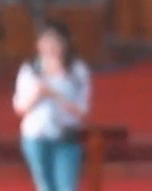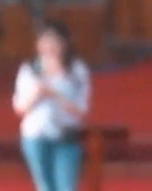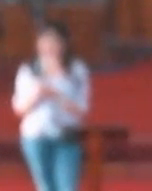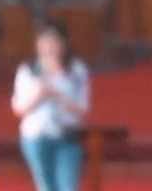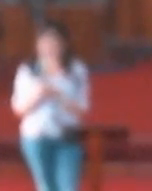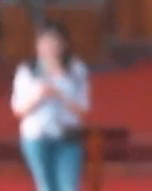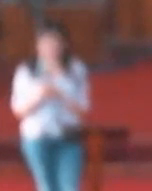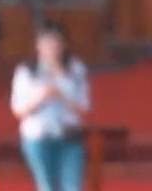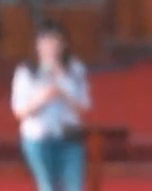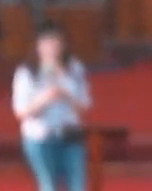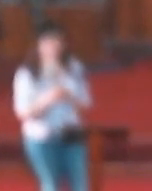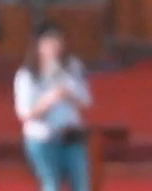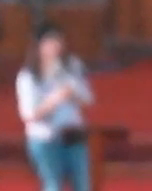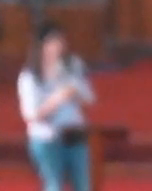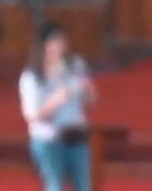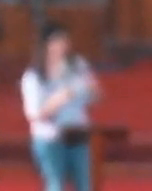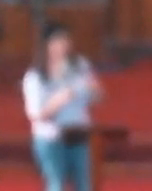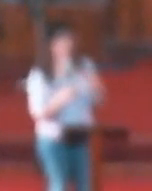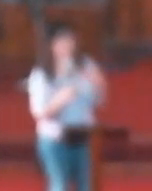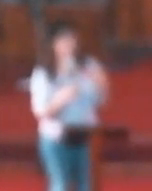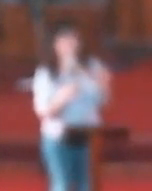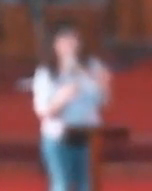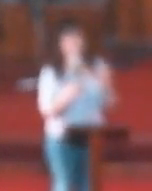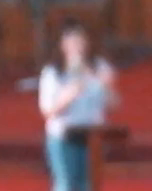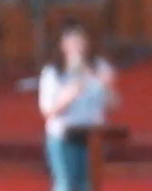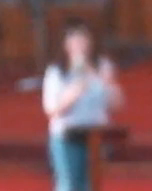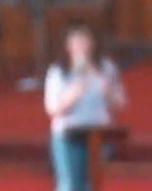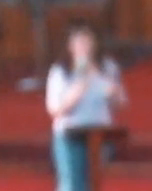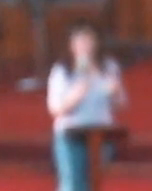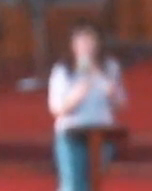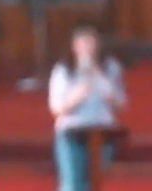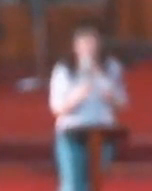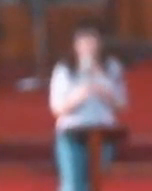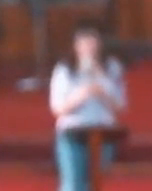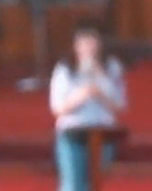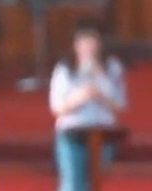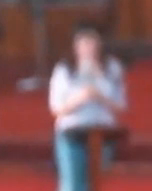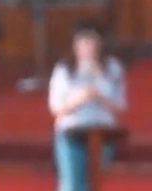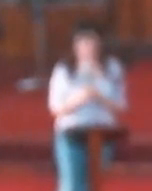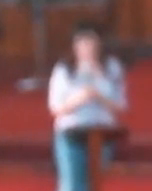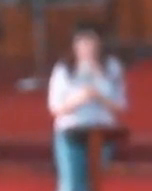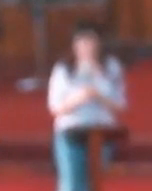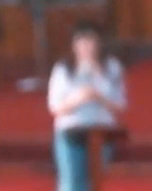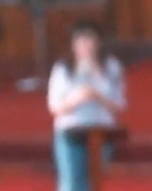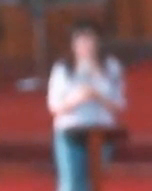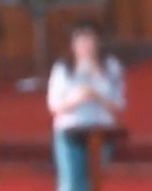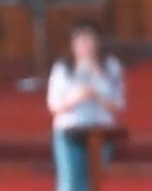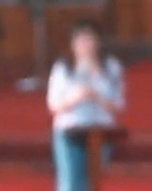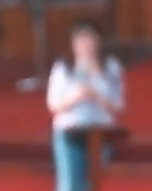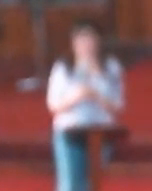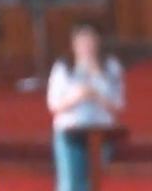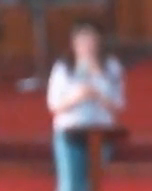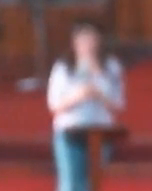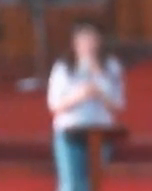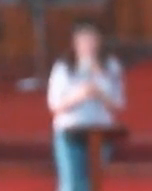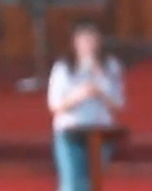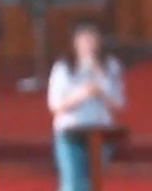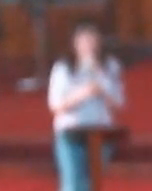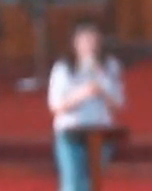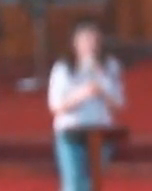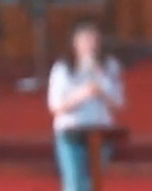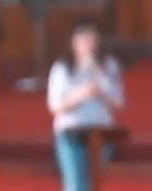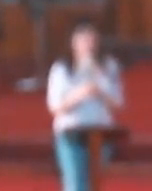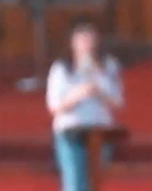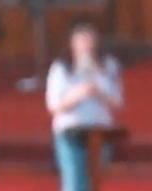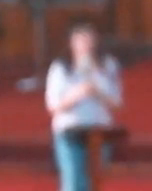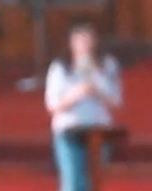we spoke about the renewed tongue, so it was about how the Lord can take our tongue and renew it. Y Sofía nos expuso Isaías 6 donde